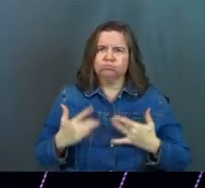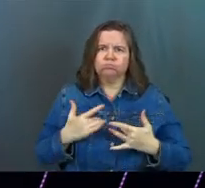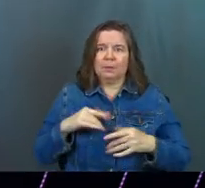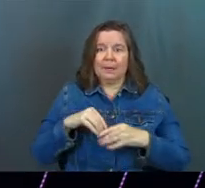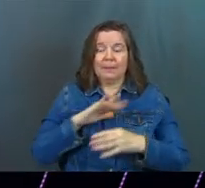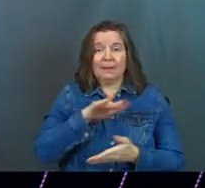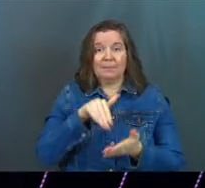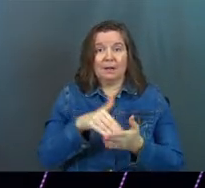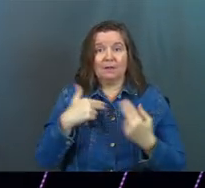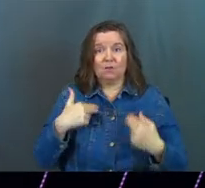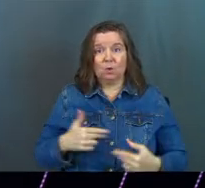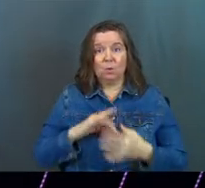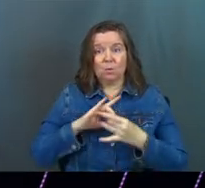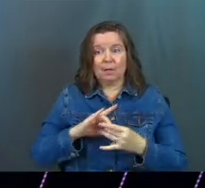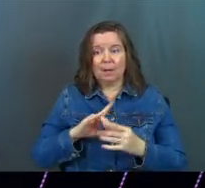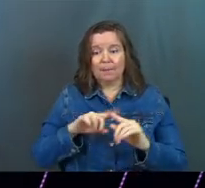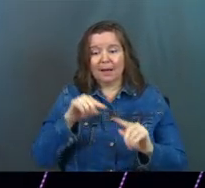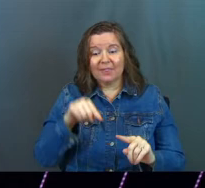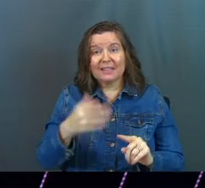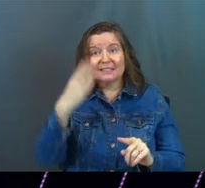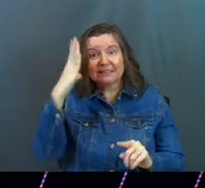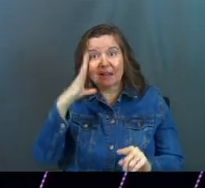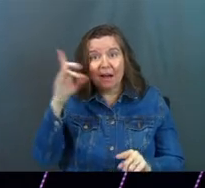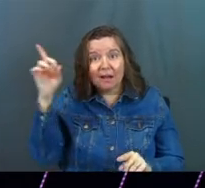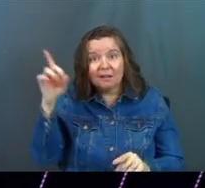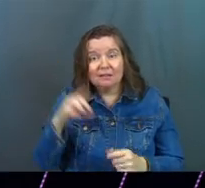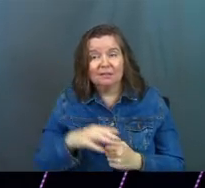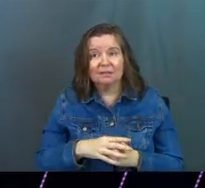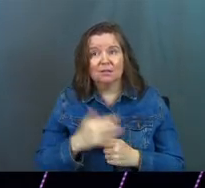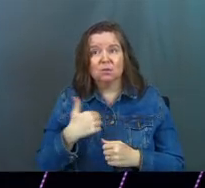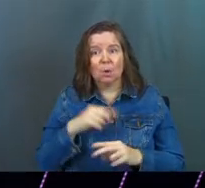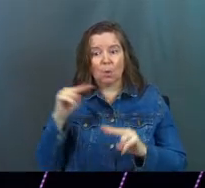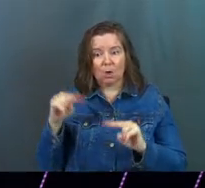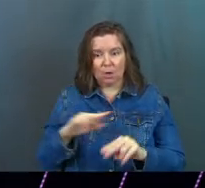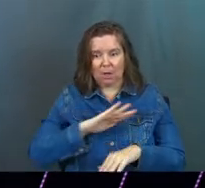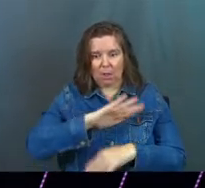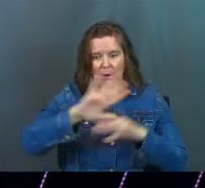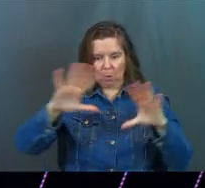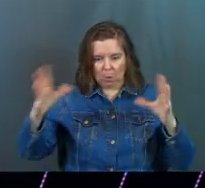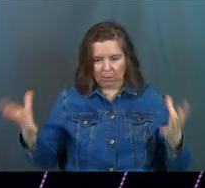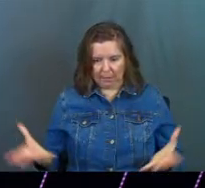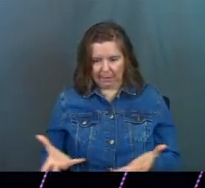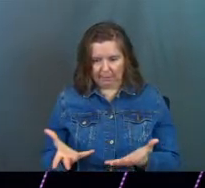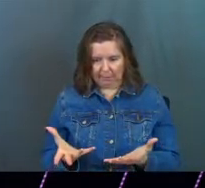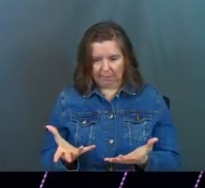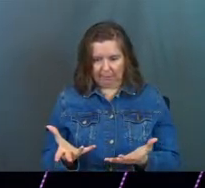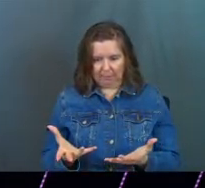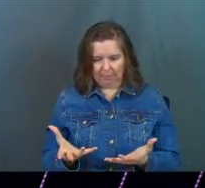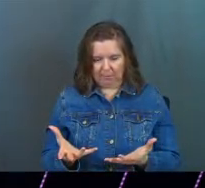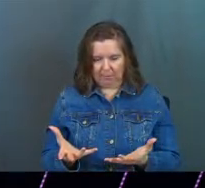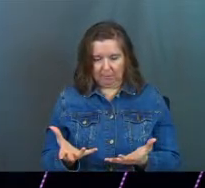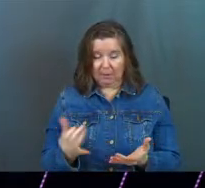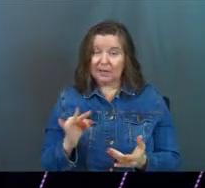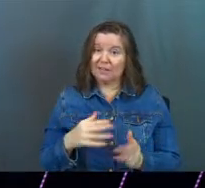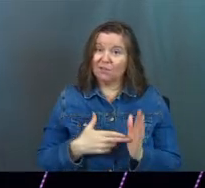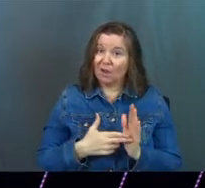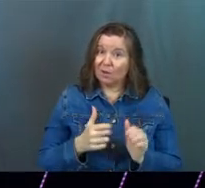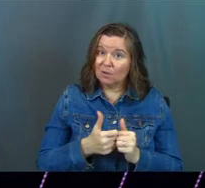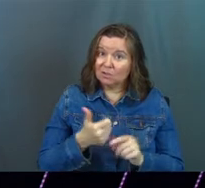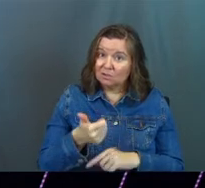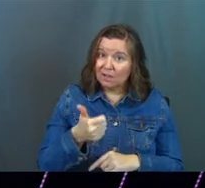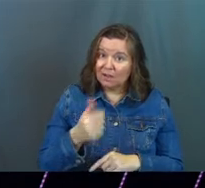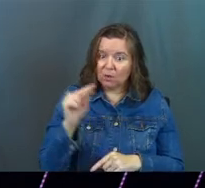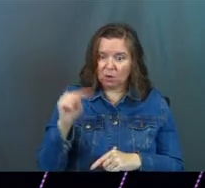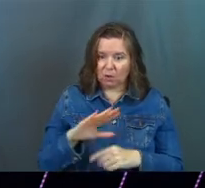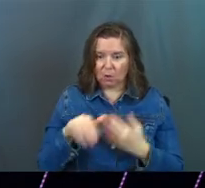in the middle of a human relationship. But this is God. And so we look at that whole thing. And if you're honest with